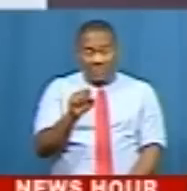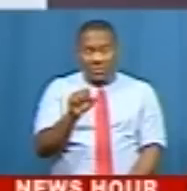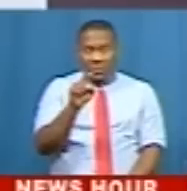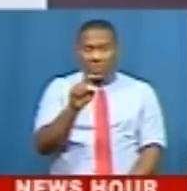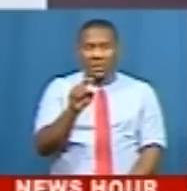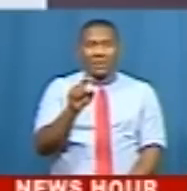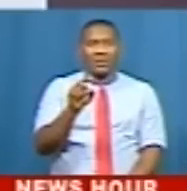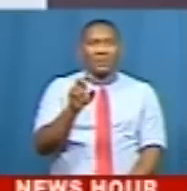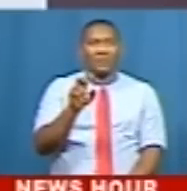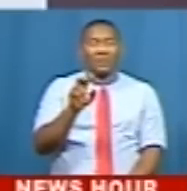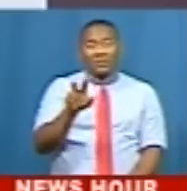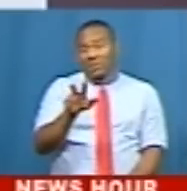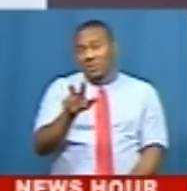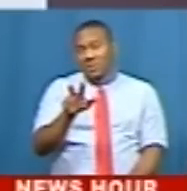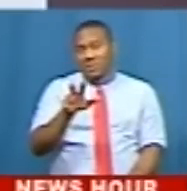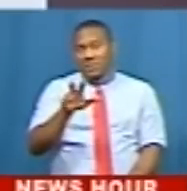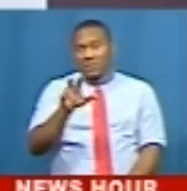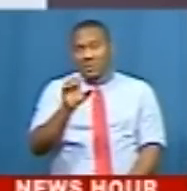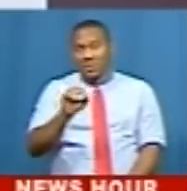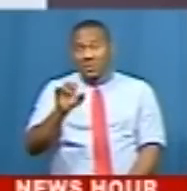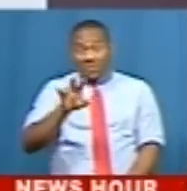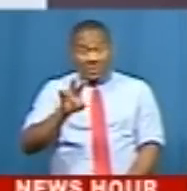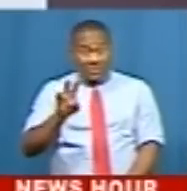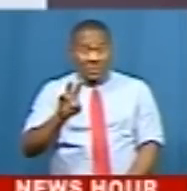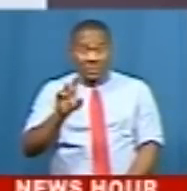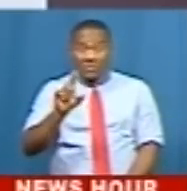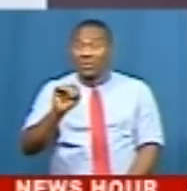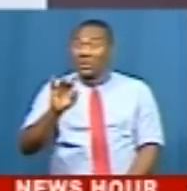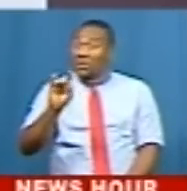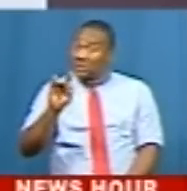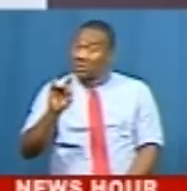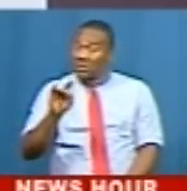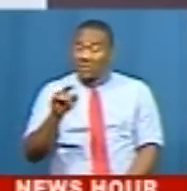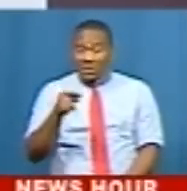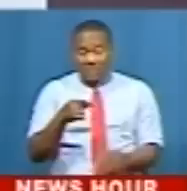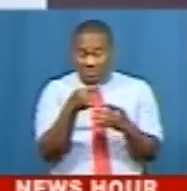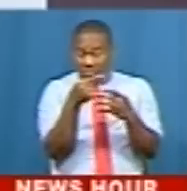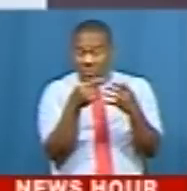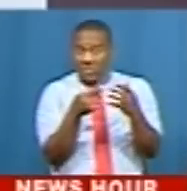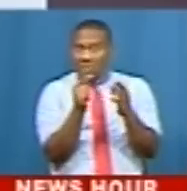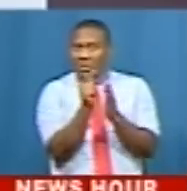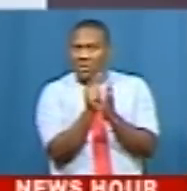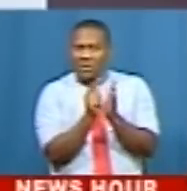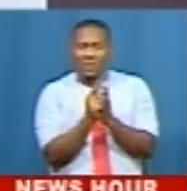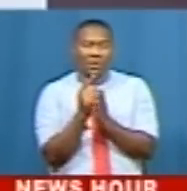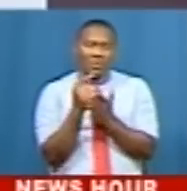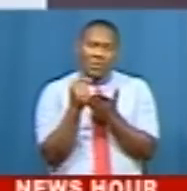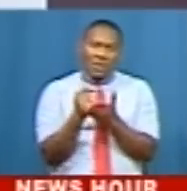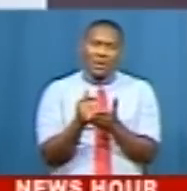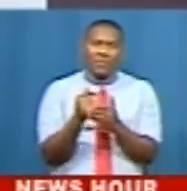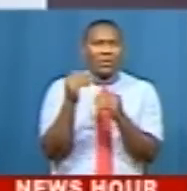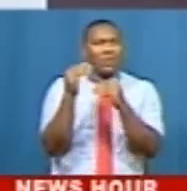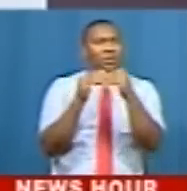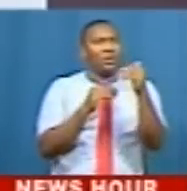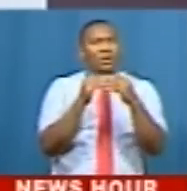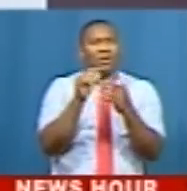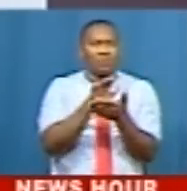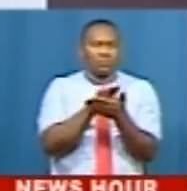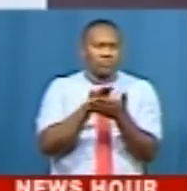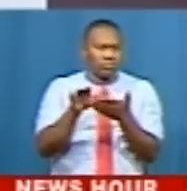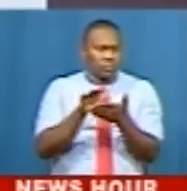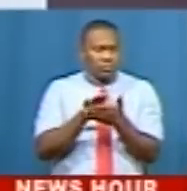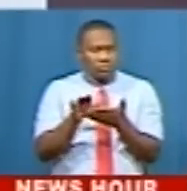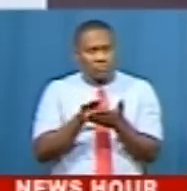GS1207-2018 and other initiatives rolled out by the government will make Ghana a globally competitive country with sound infrastructure to